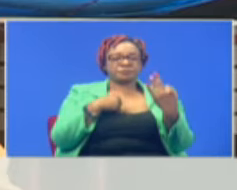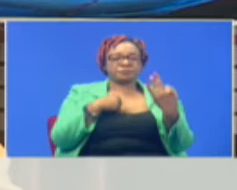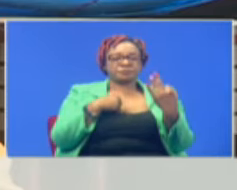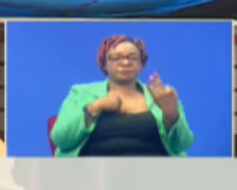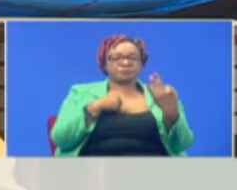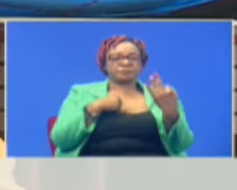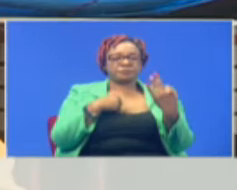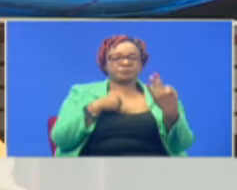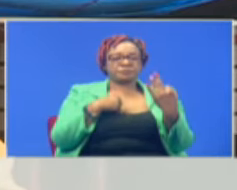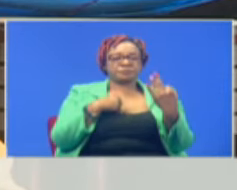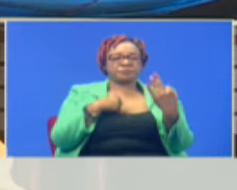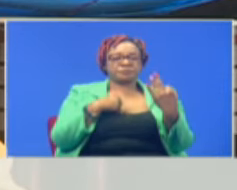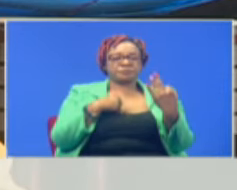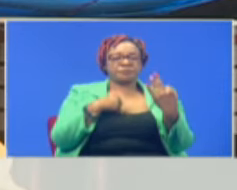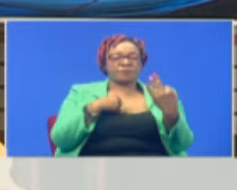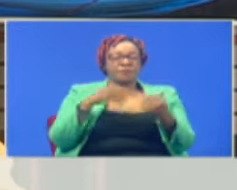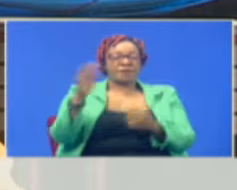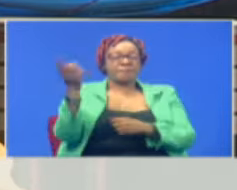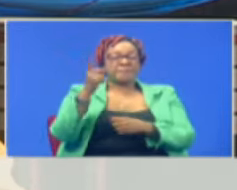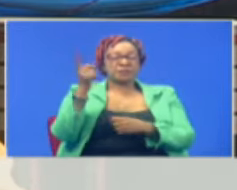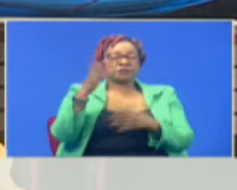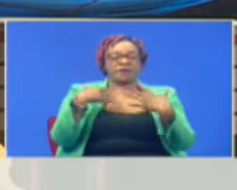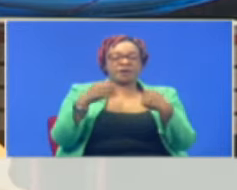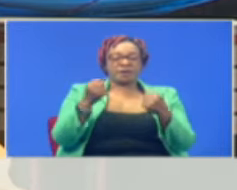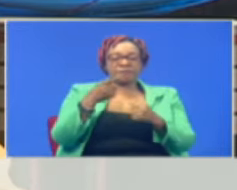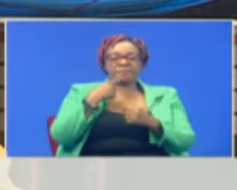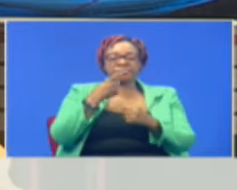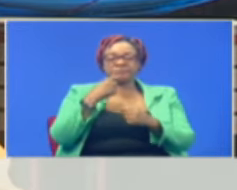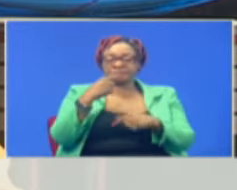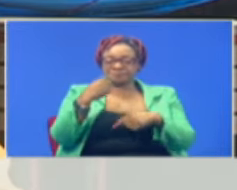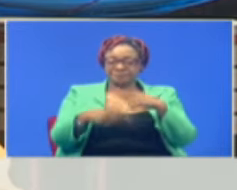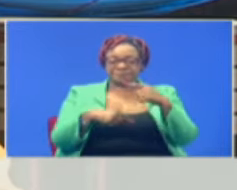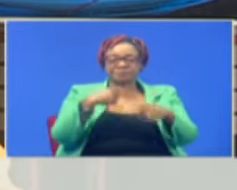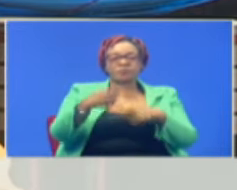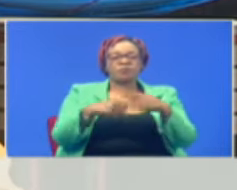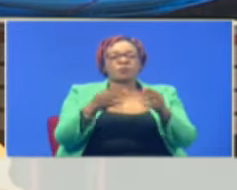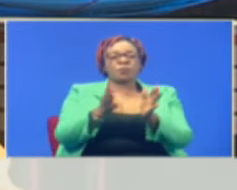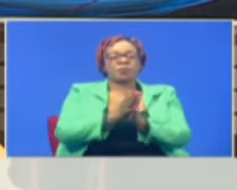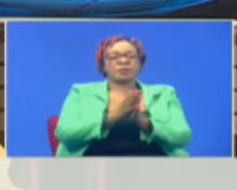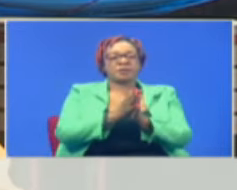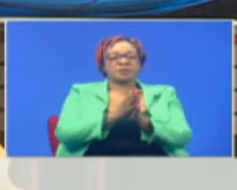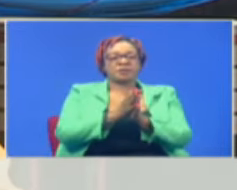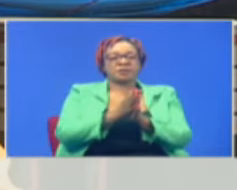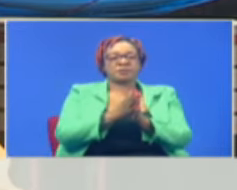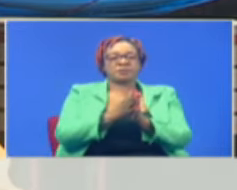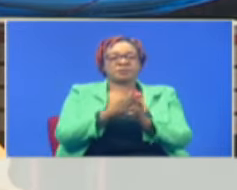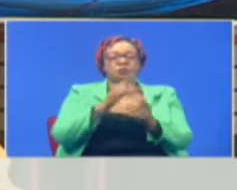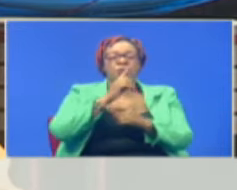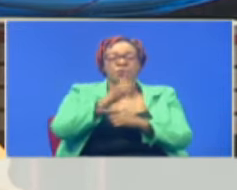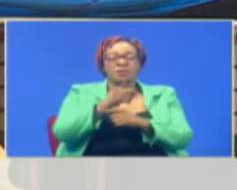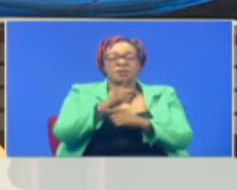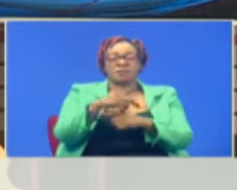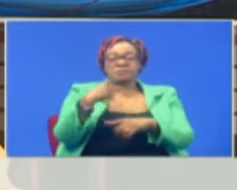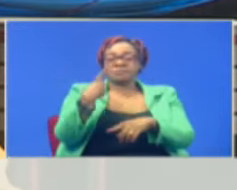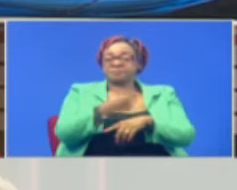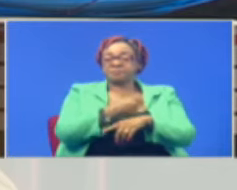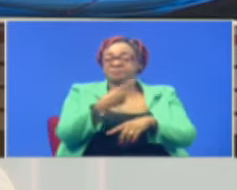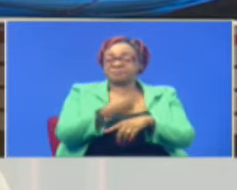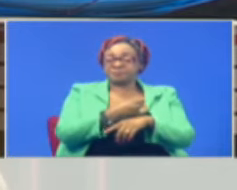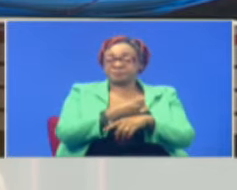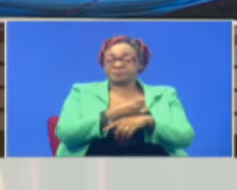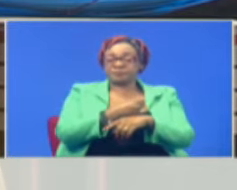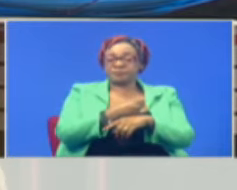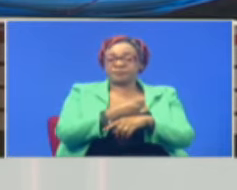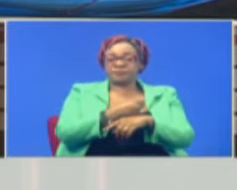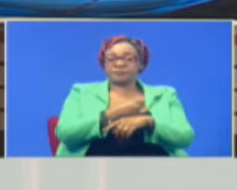Now, the Ministry of Health has said that it will still continue with the rollout of the AstraZeneca Oxford COVID-19